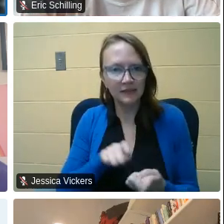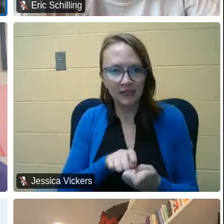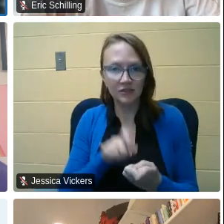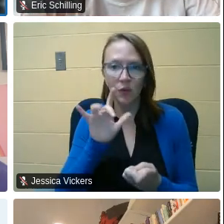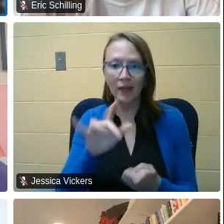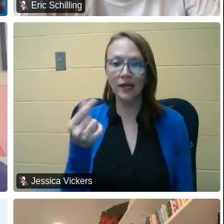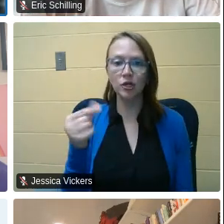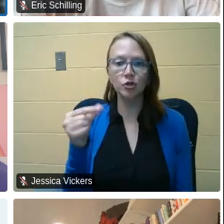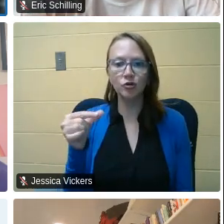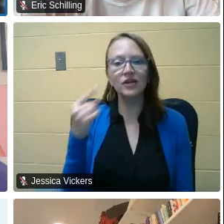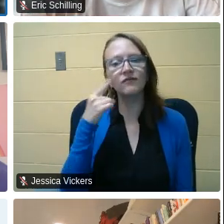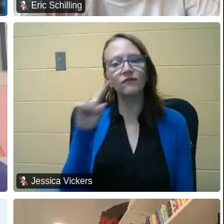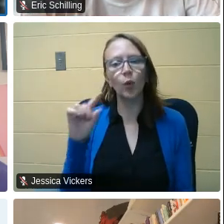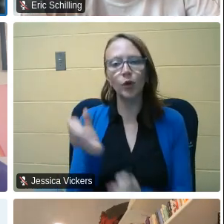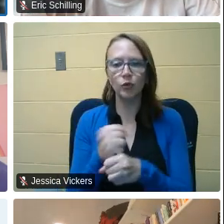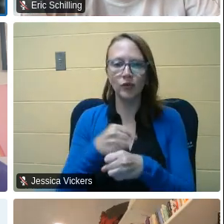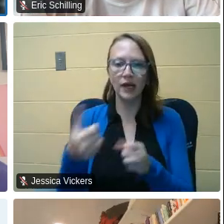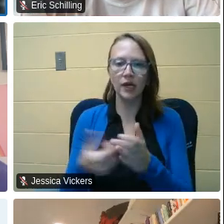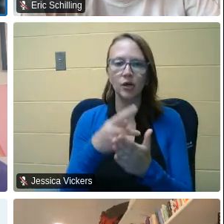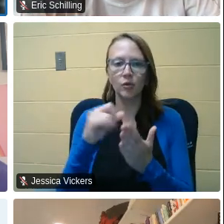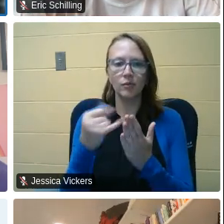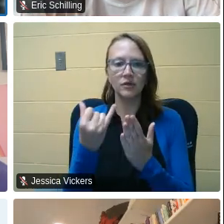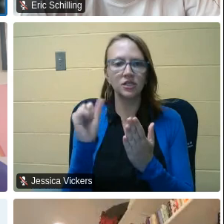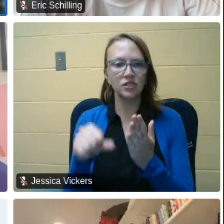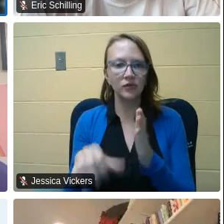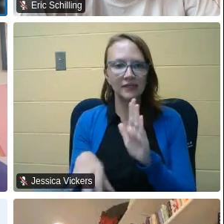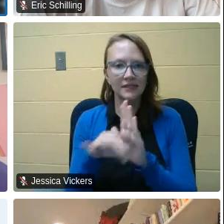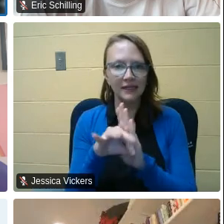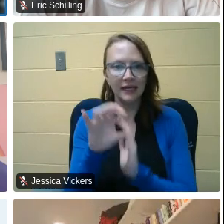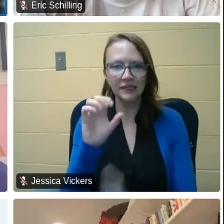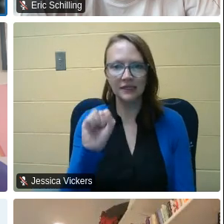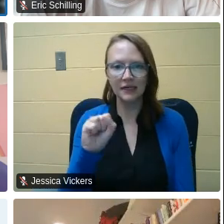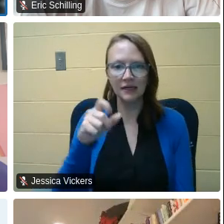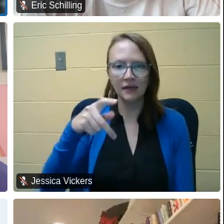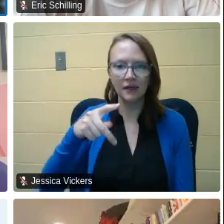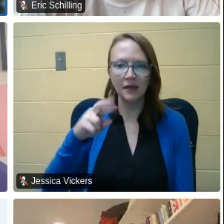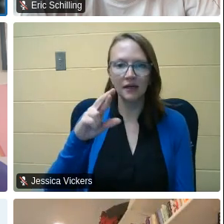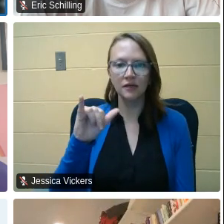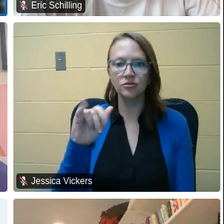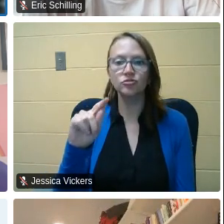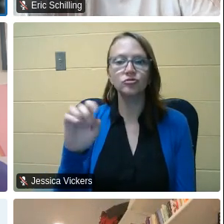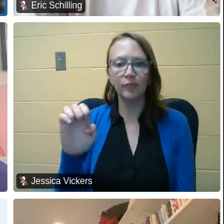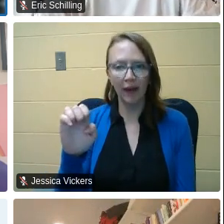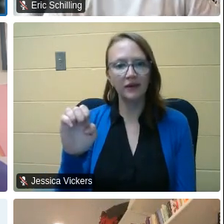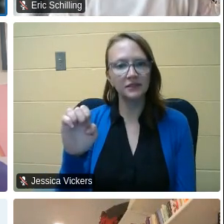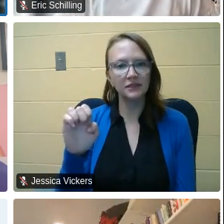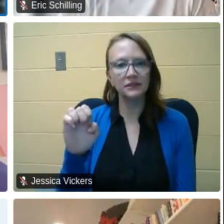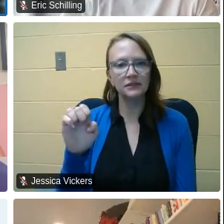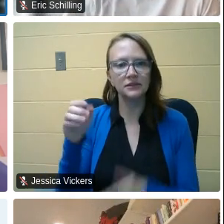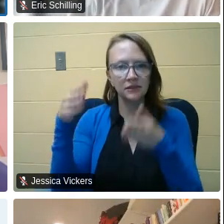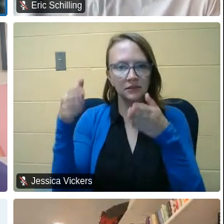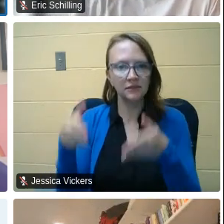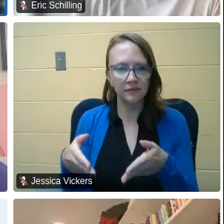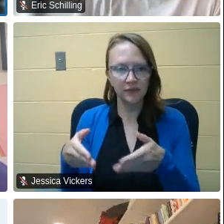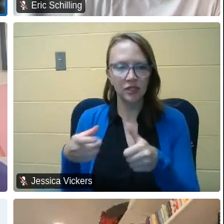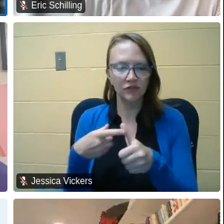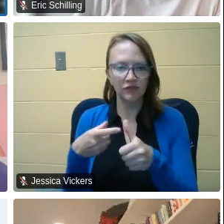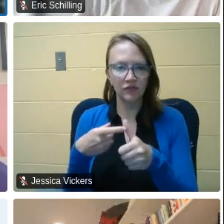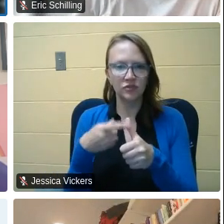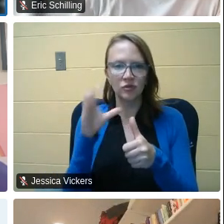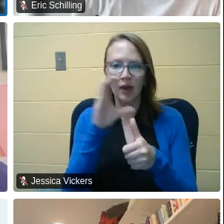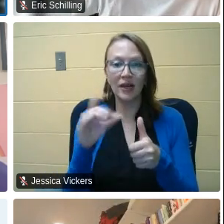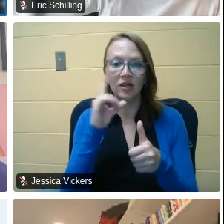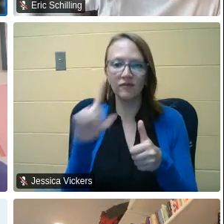You'll see you can choose a sprite or a backdrop first, but in this case, I'm going to go with sprite. And let me see, I'm going to look for the